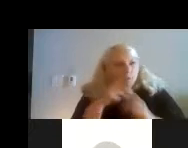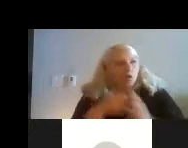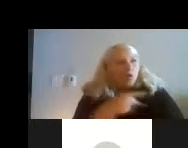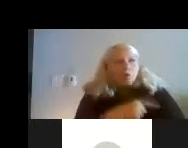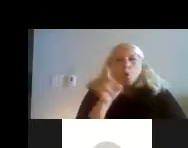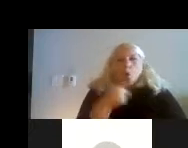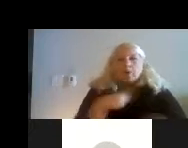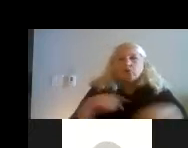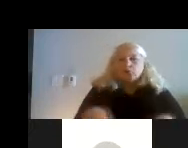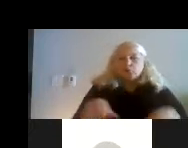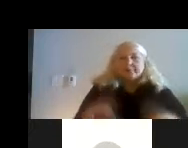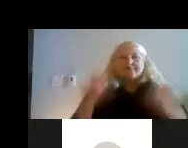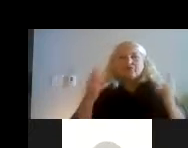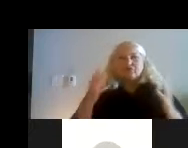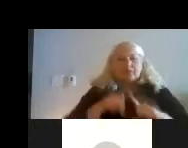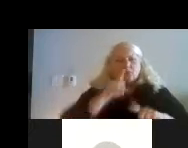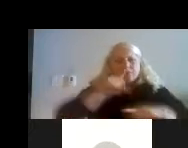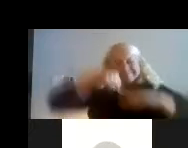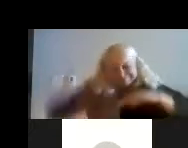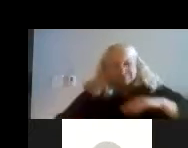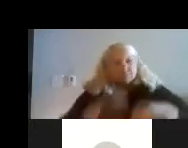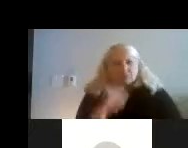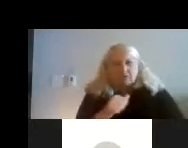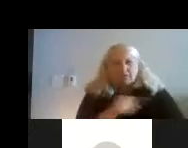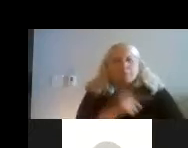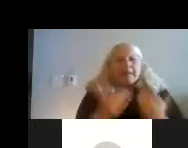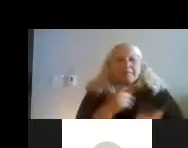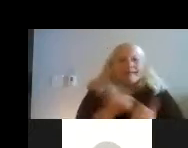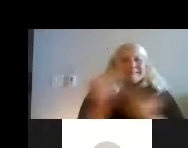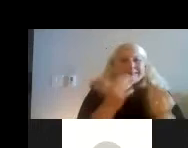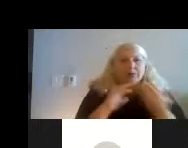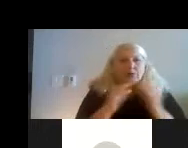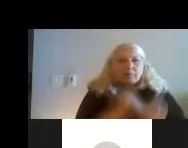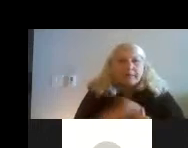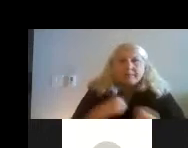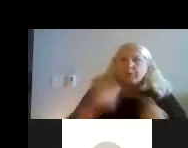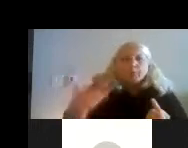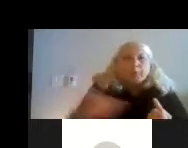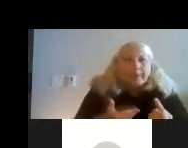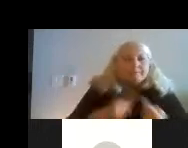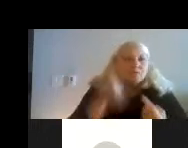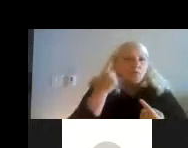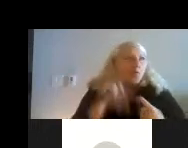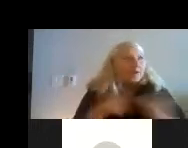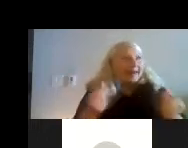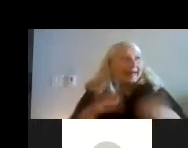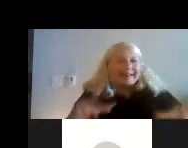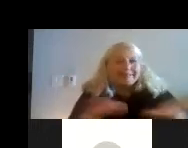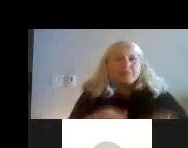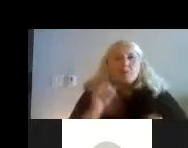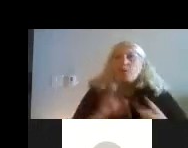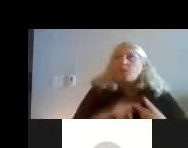reconciliation, right? So maybe that they're bringing in community members to do a welcome to the territory, or putting up Indigenous art.